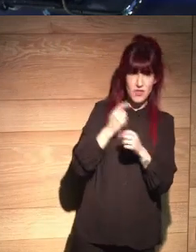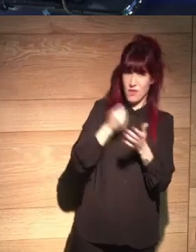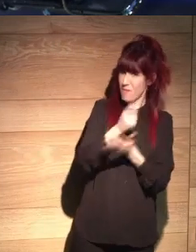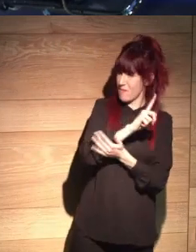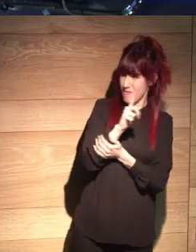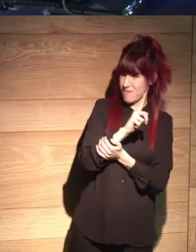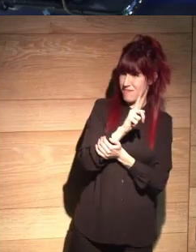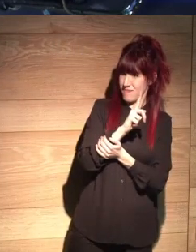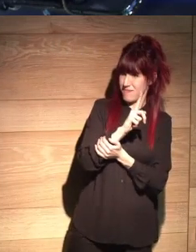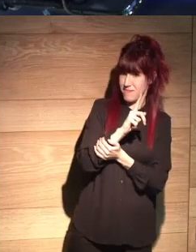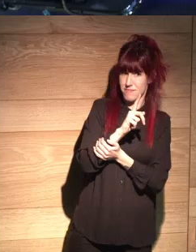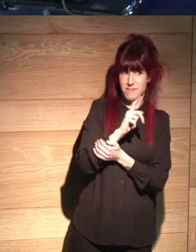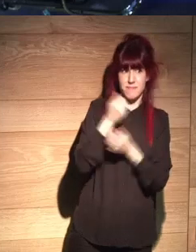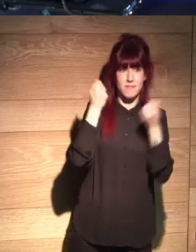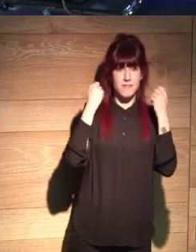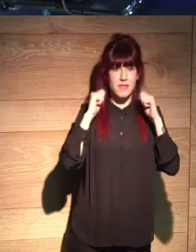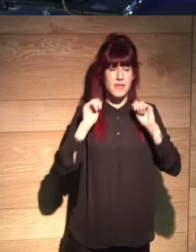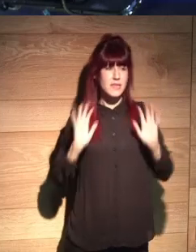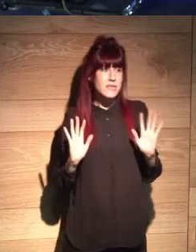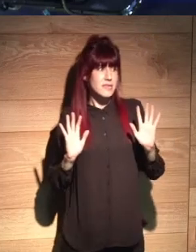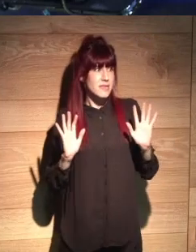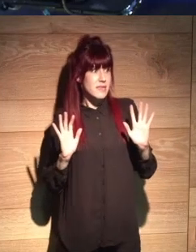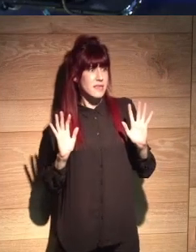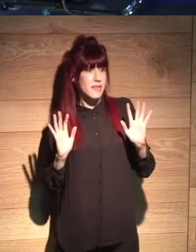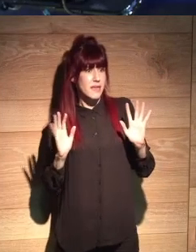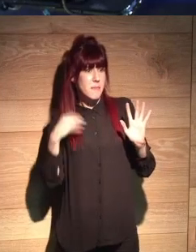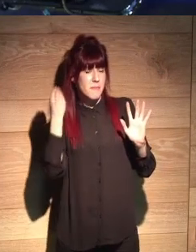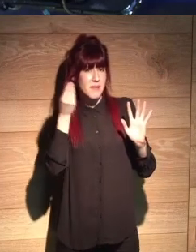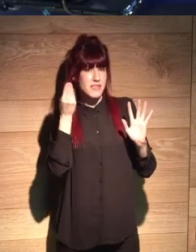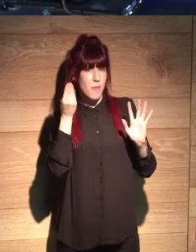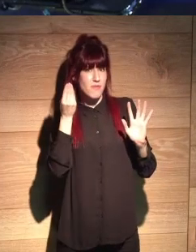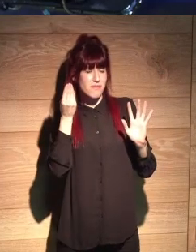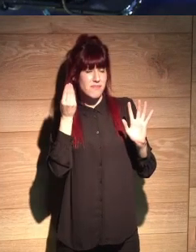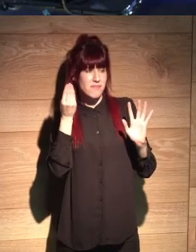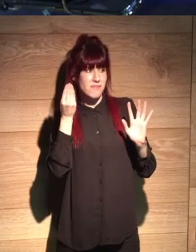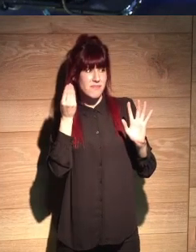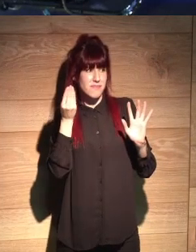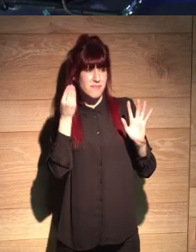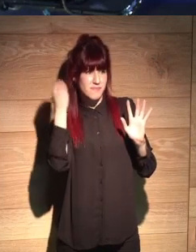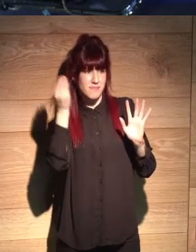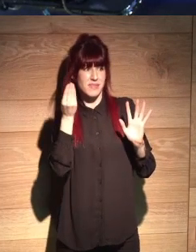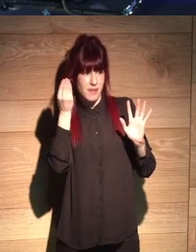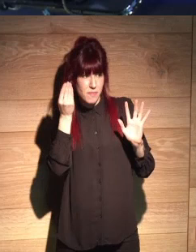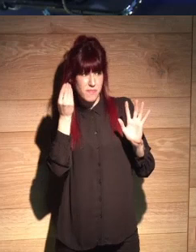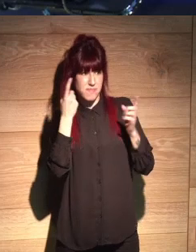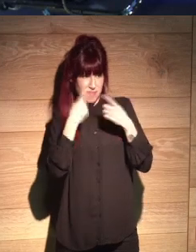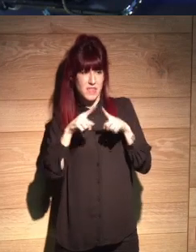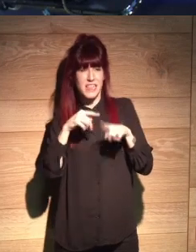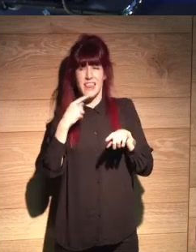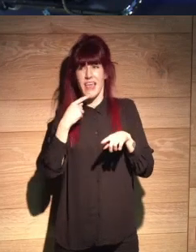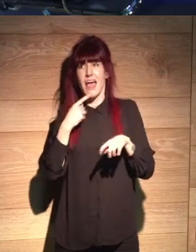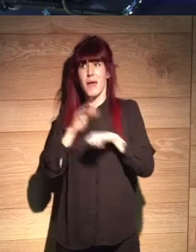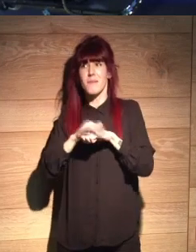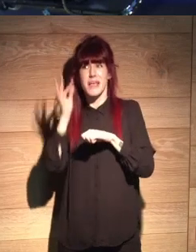hours, non-paid working hours. But if we think about it from the other angle or